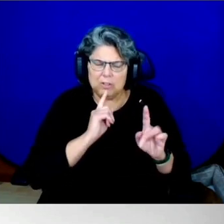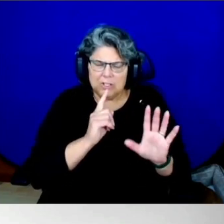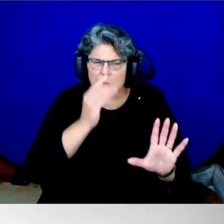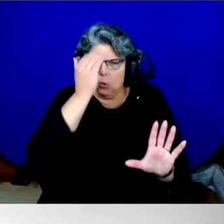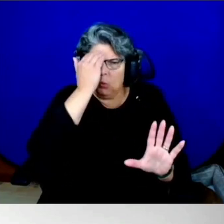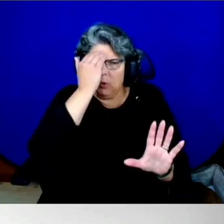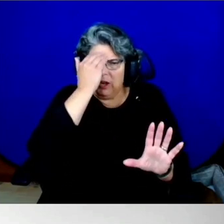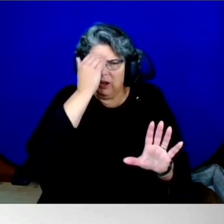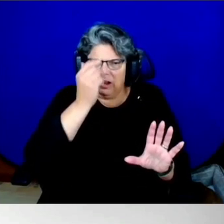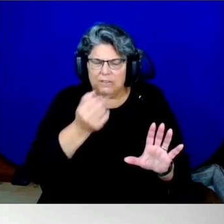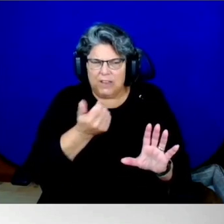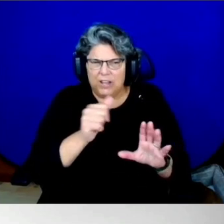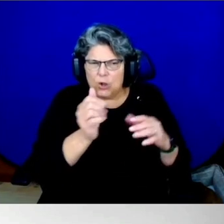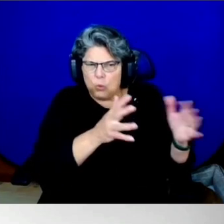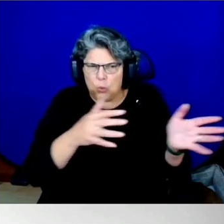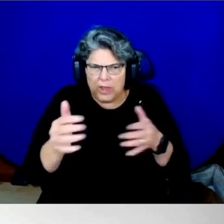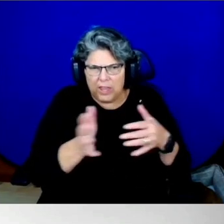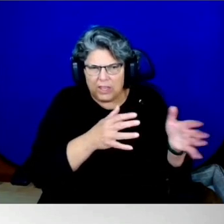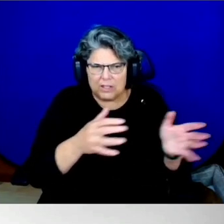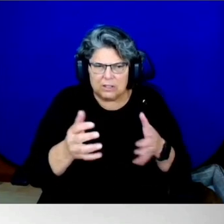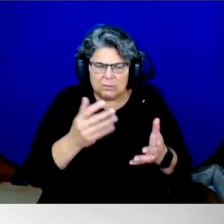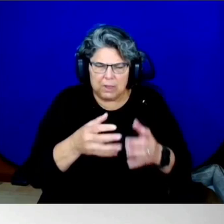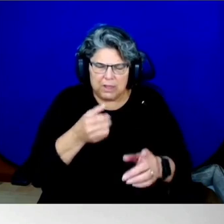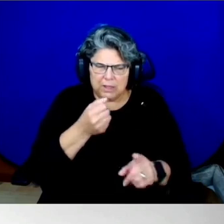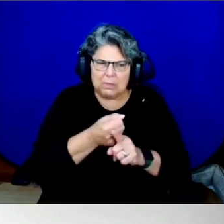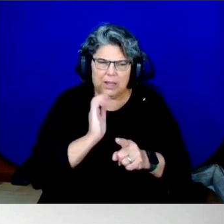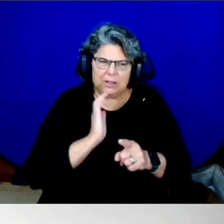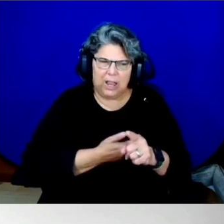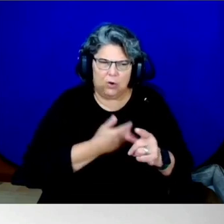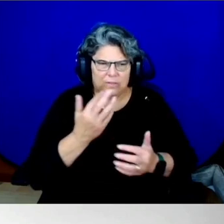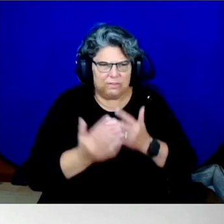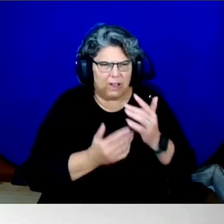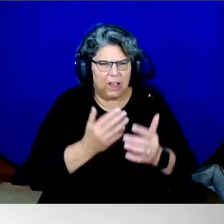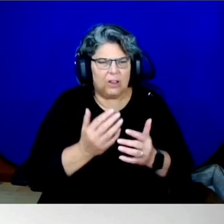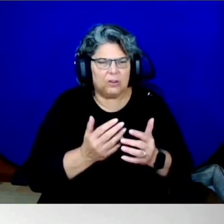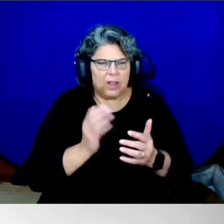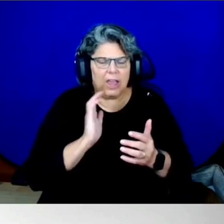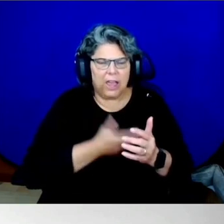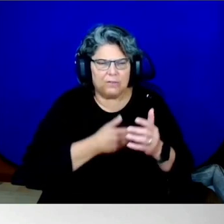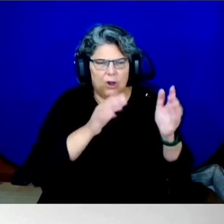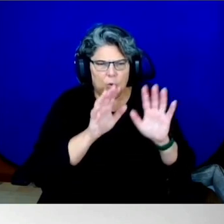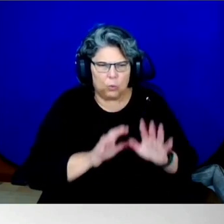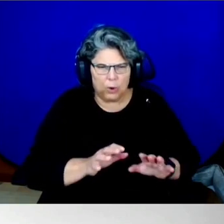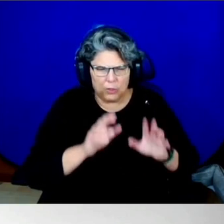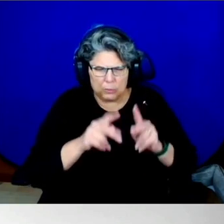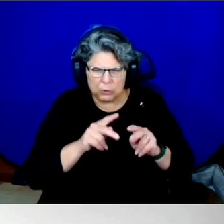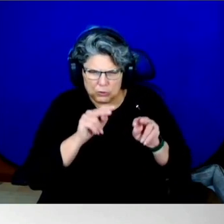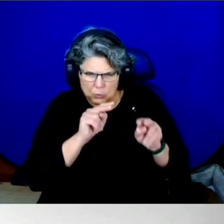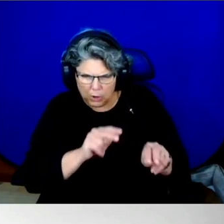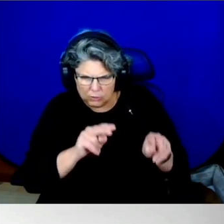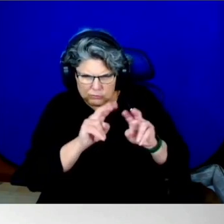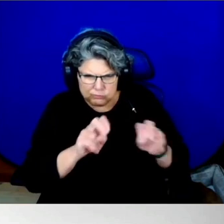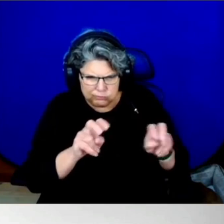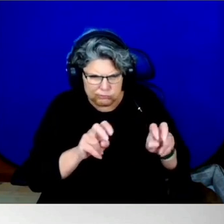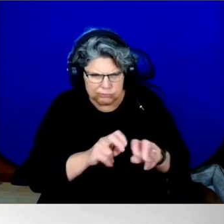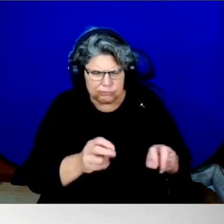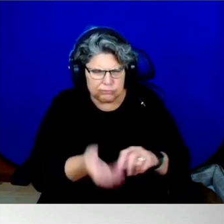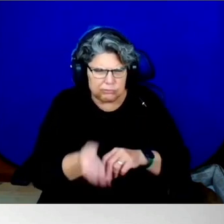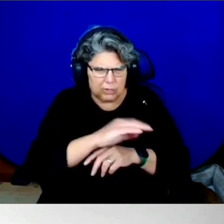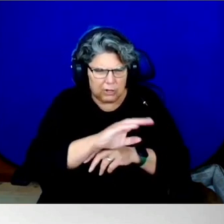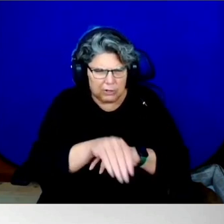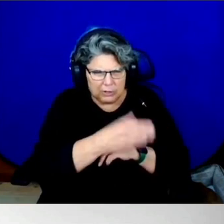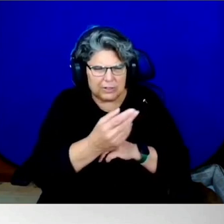outflow winds or anything that could affect the fire here. So we have our meteorologists here taking a good look day and night to make sure that any weather